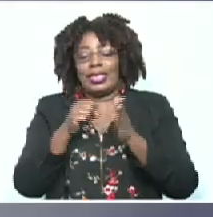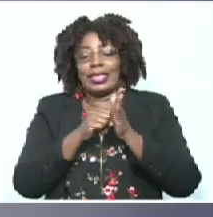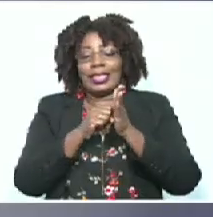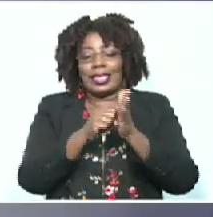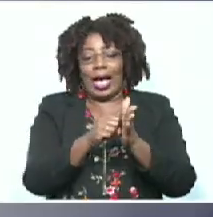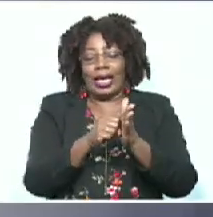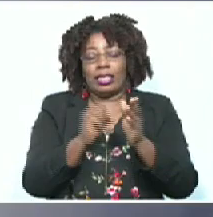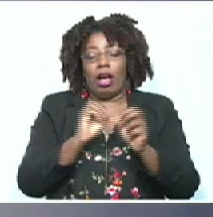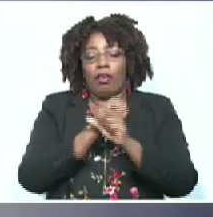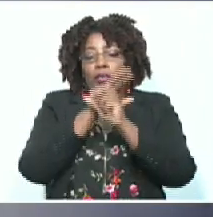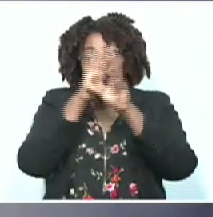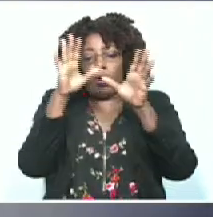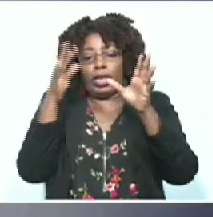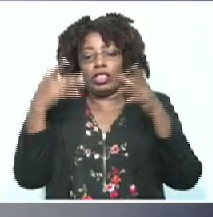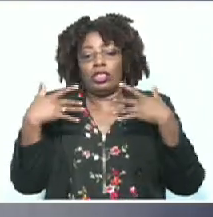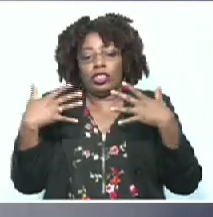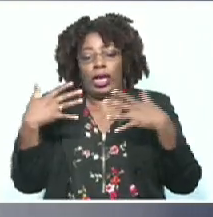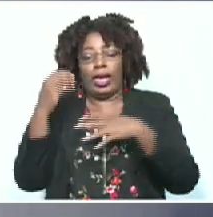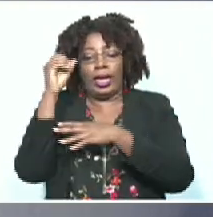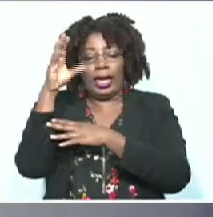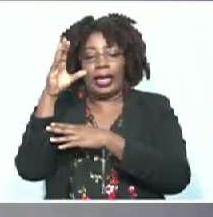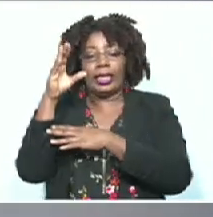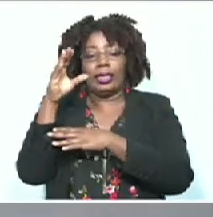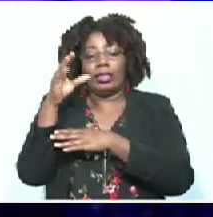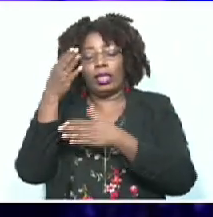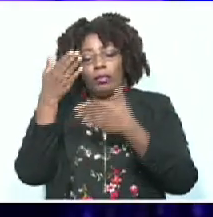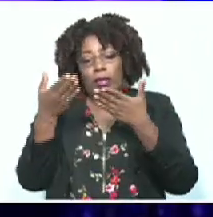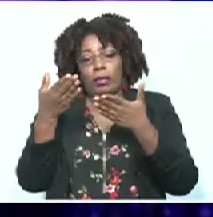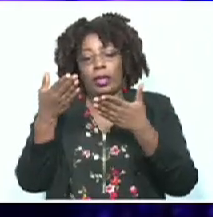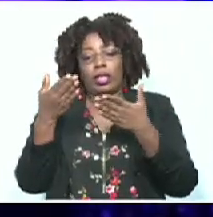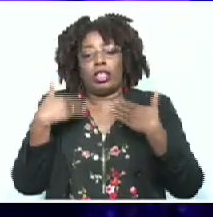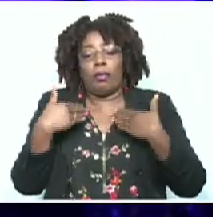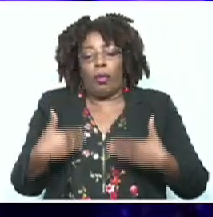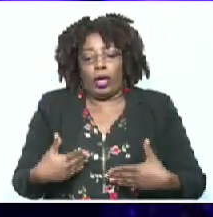of fluorescence indicates that it's a possible bodily